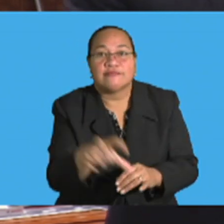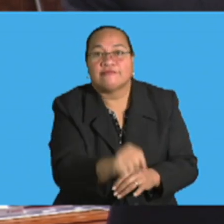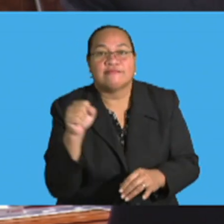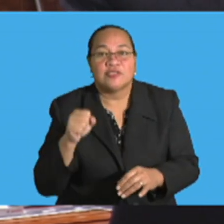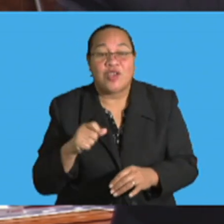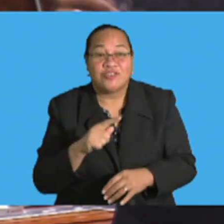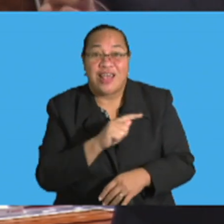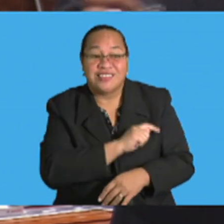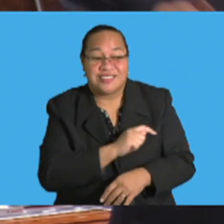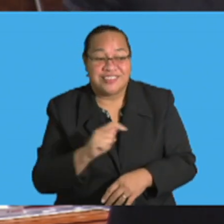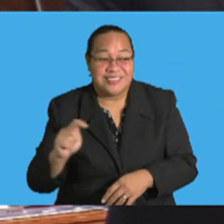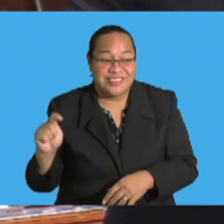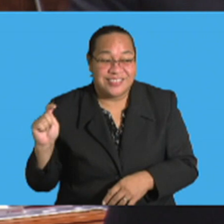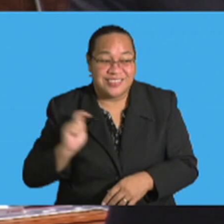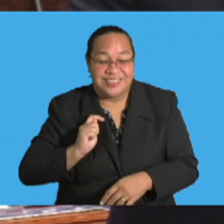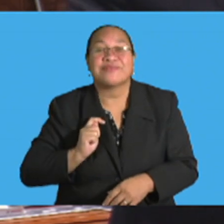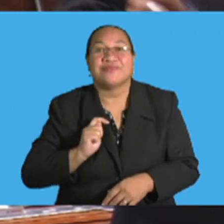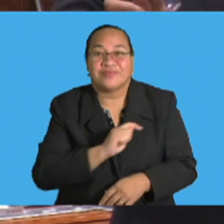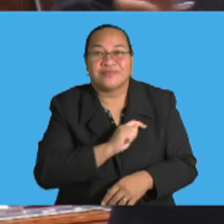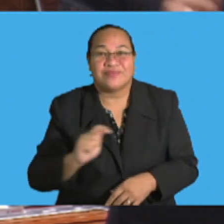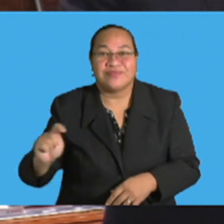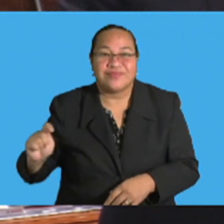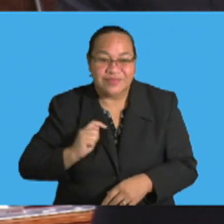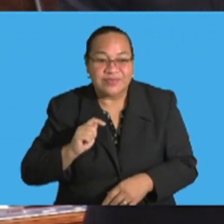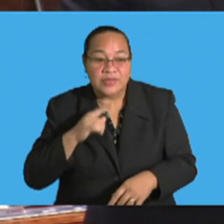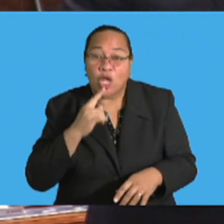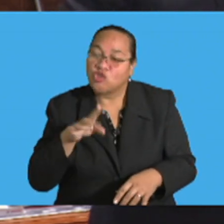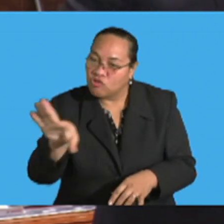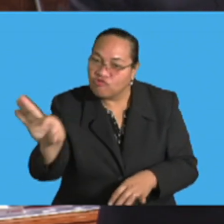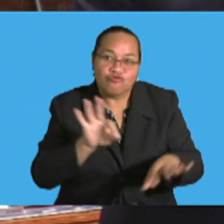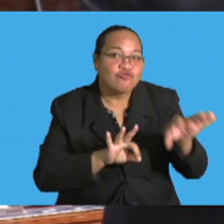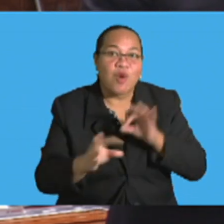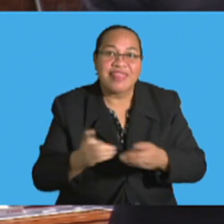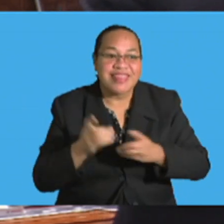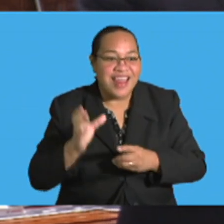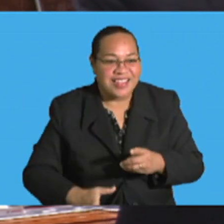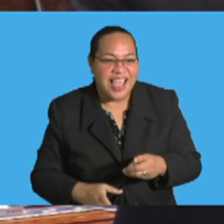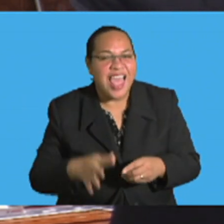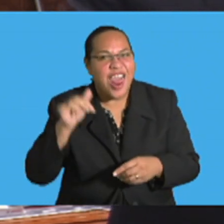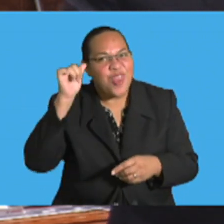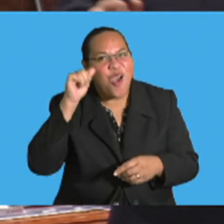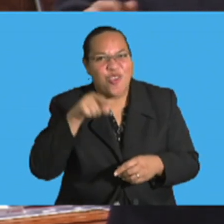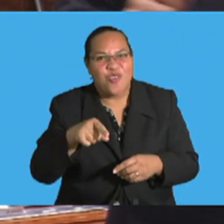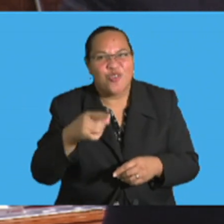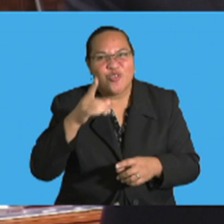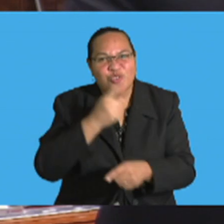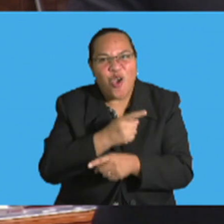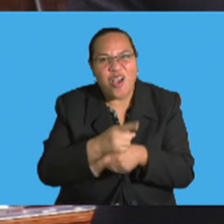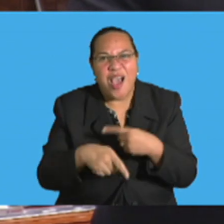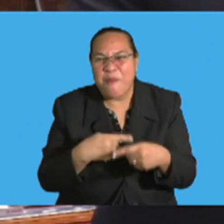Act. So it is trite to bring in and say, oh, this is one director, and obviously they're talking about Ratu William Nivere, that he's a